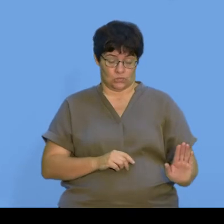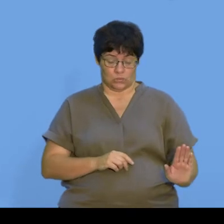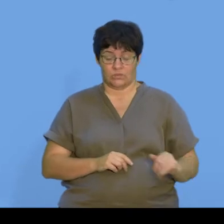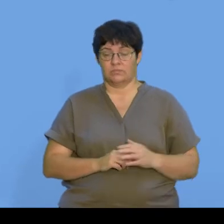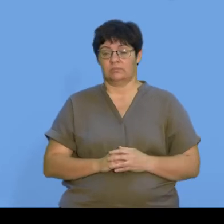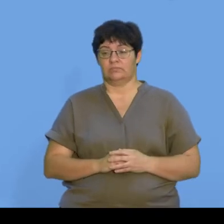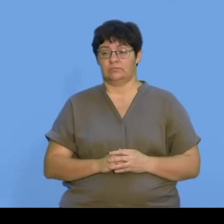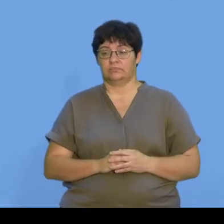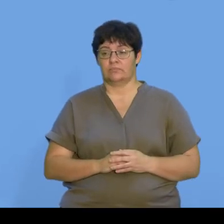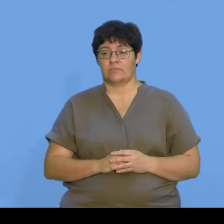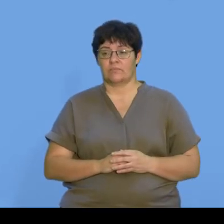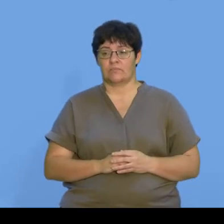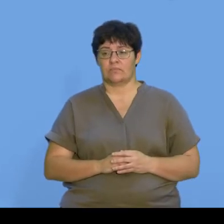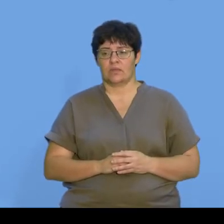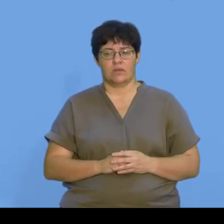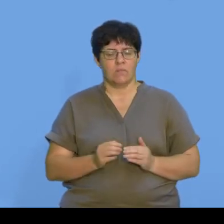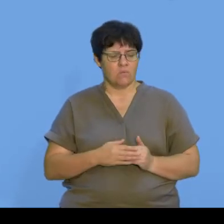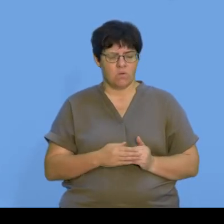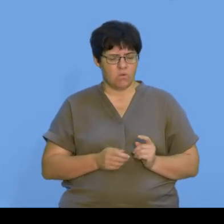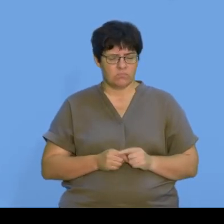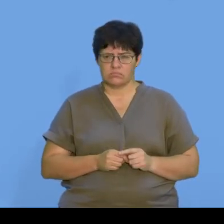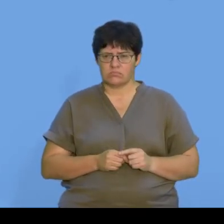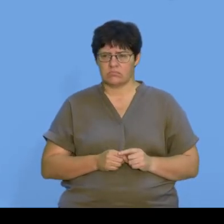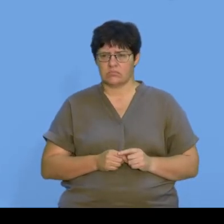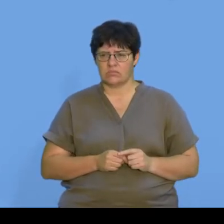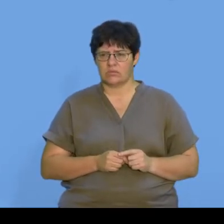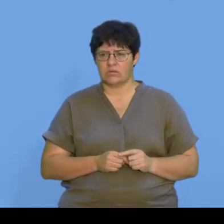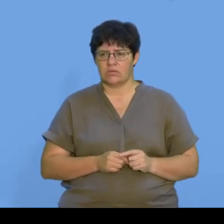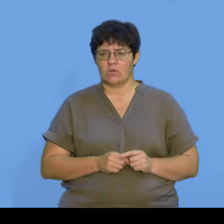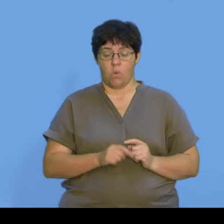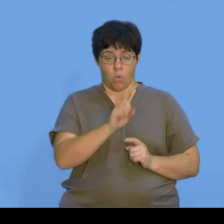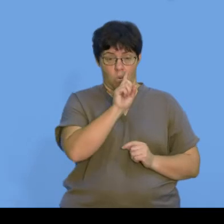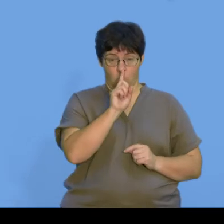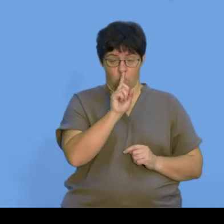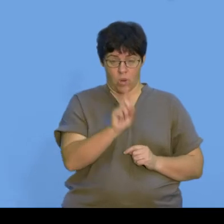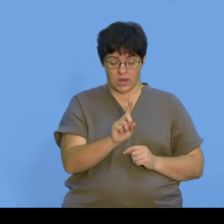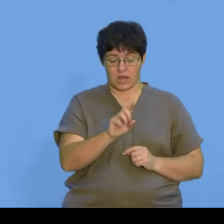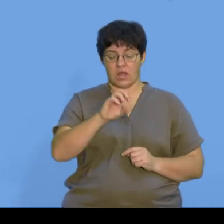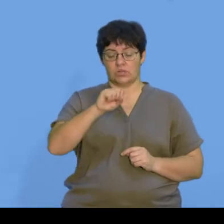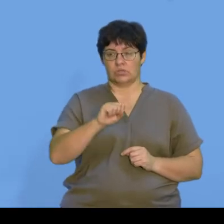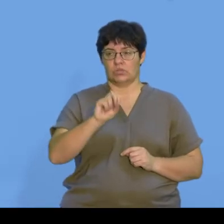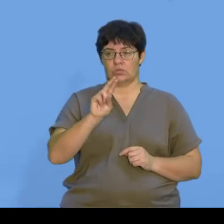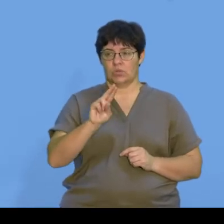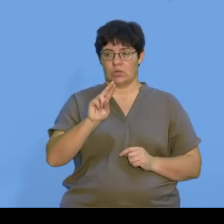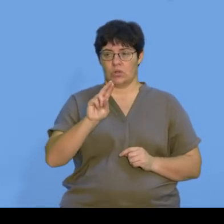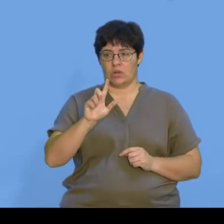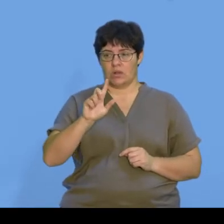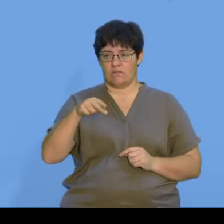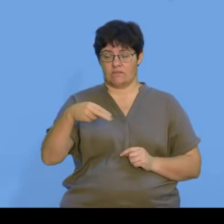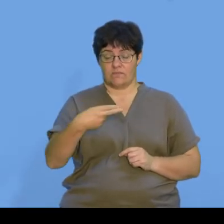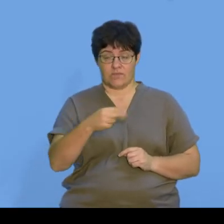all right? What else? We know that there is 1 sulfur,